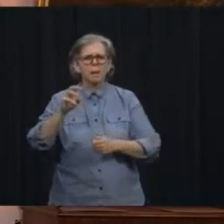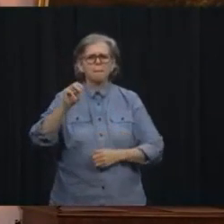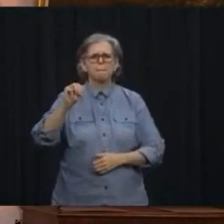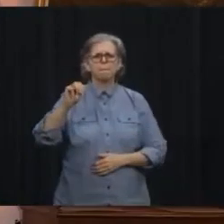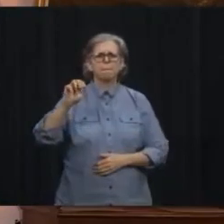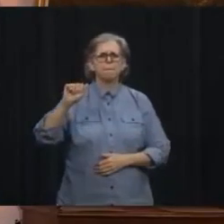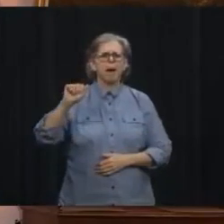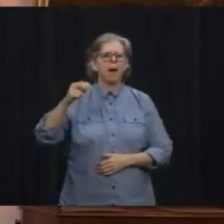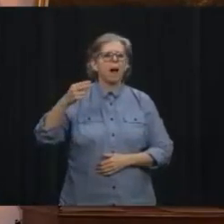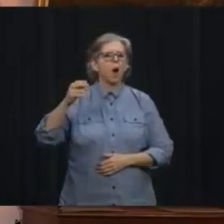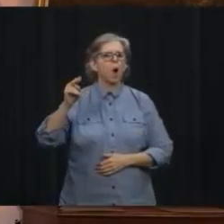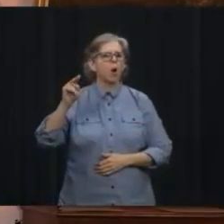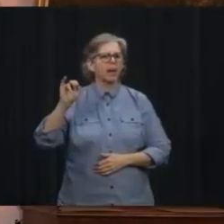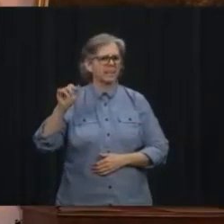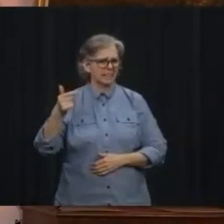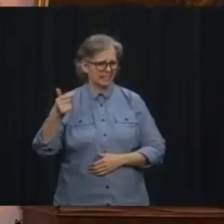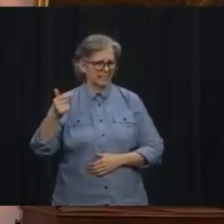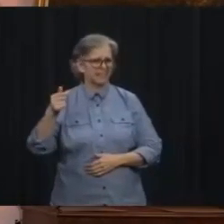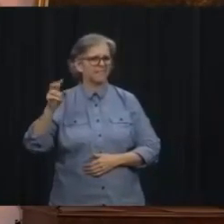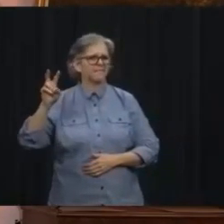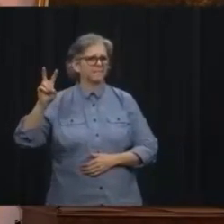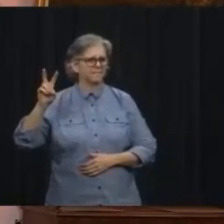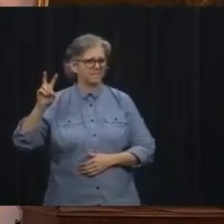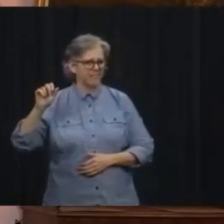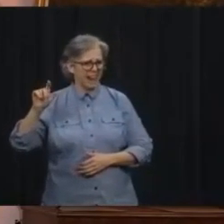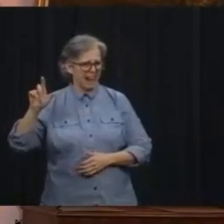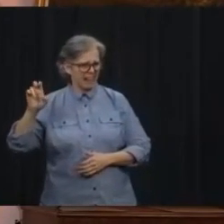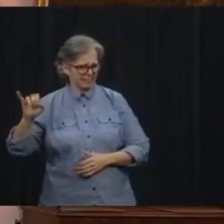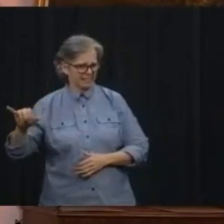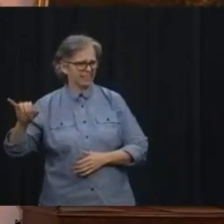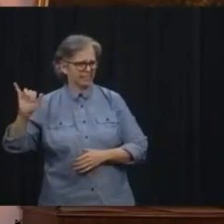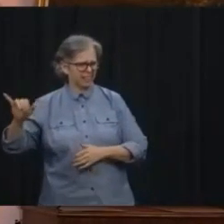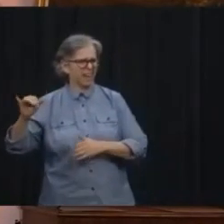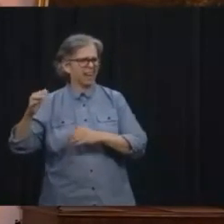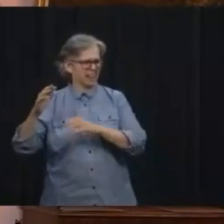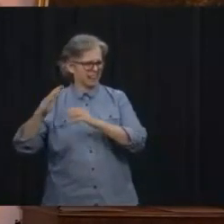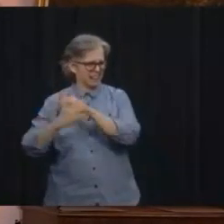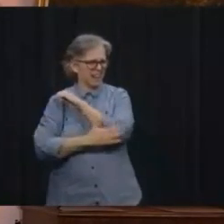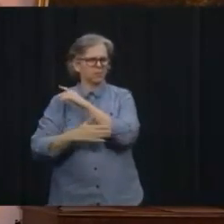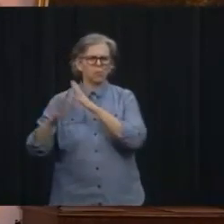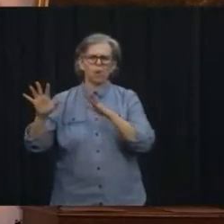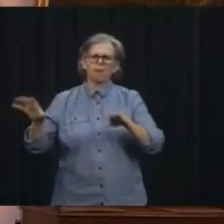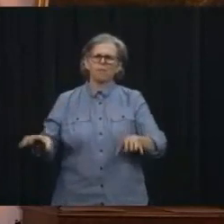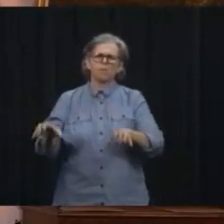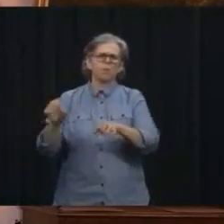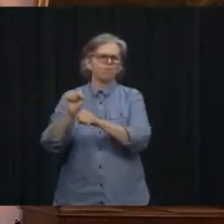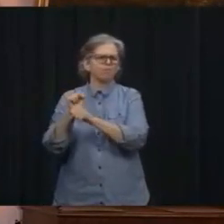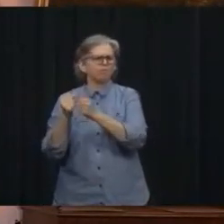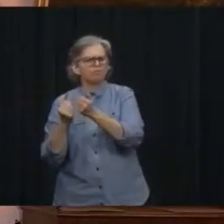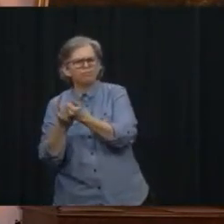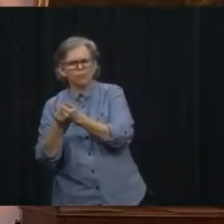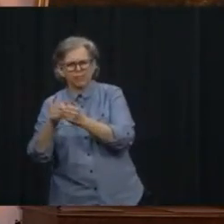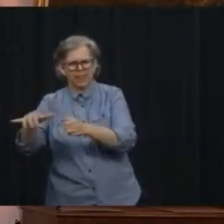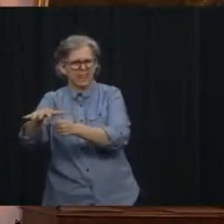Really did a wonderful job representing the Mahoning Valley at the State House. He